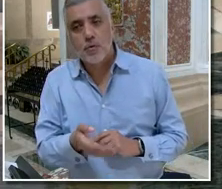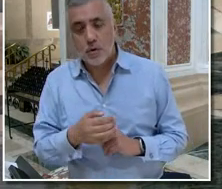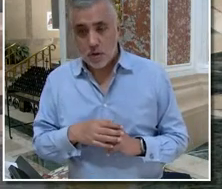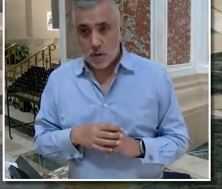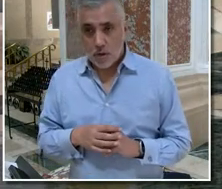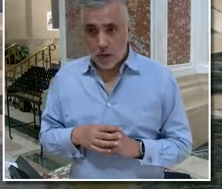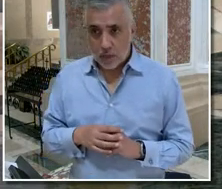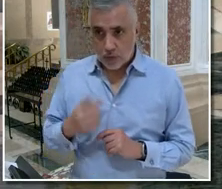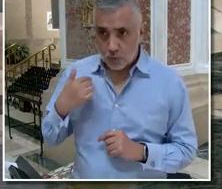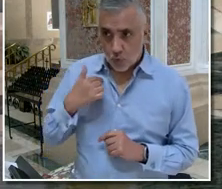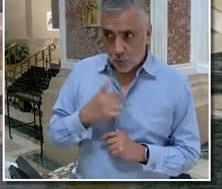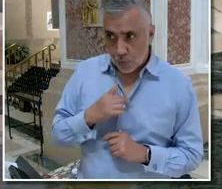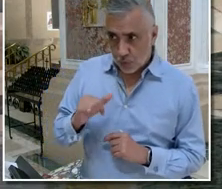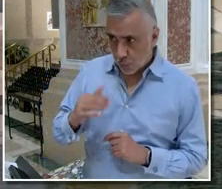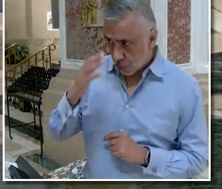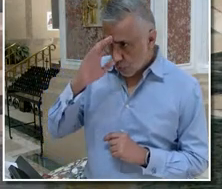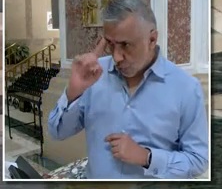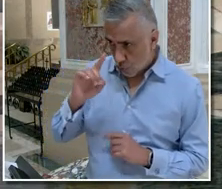and so do we.